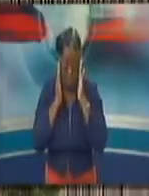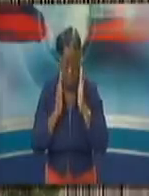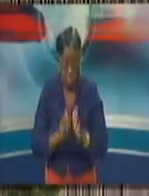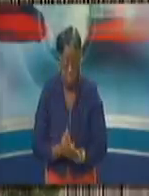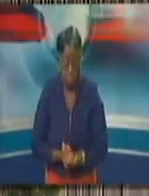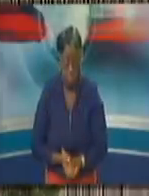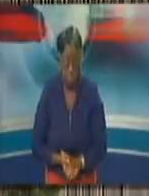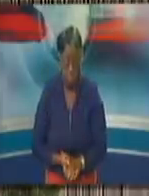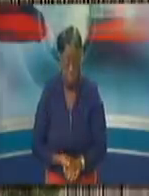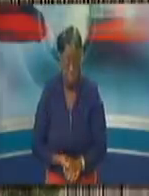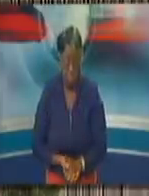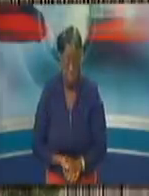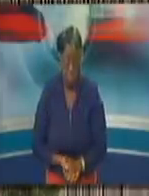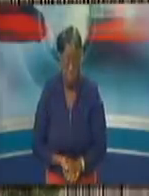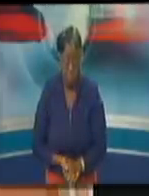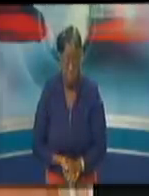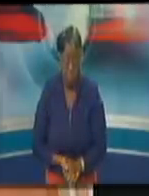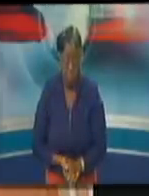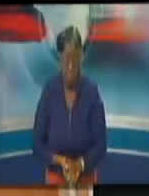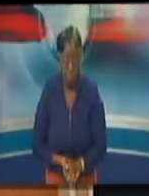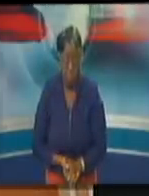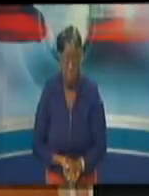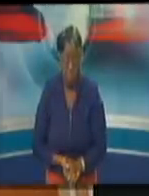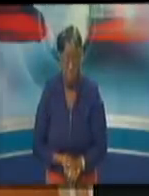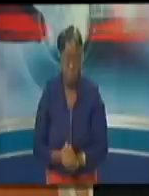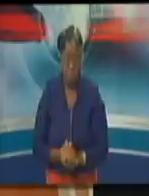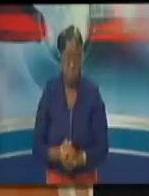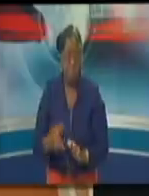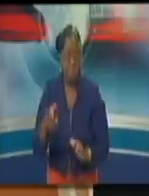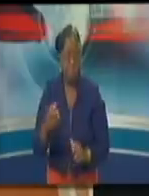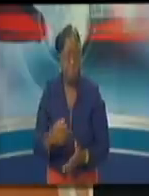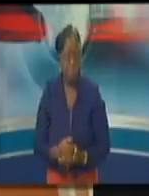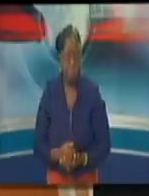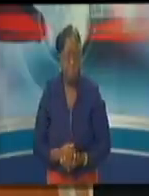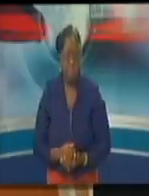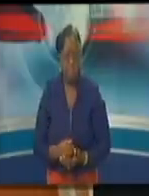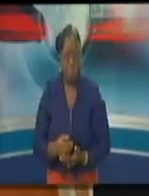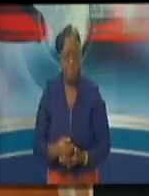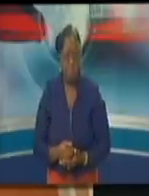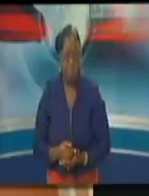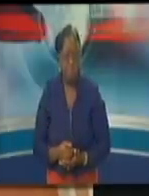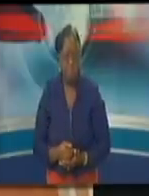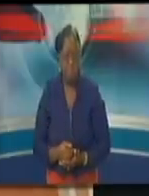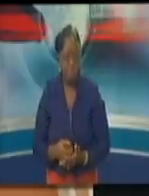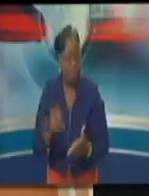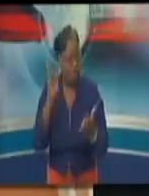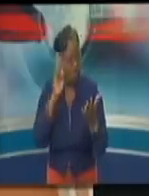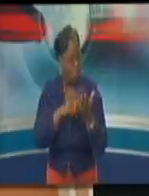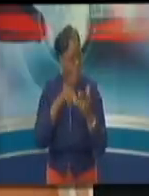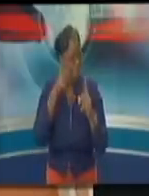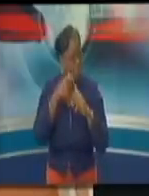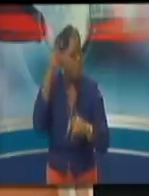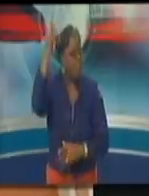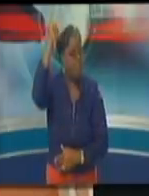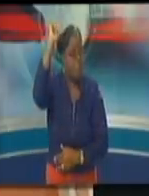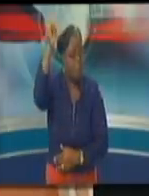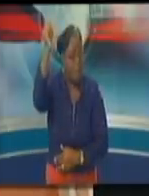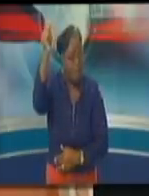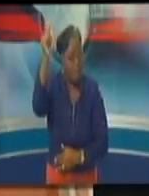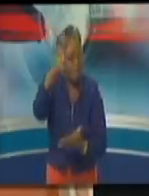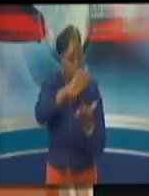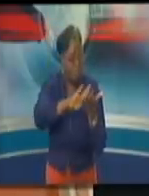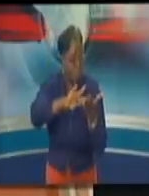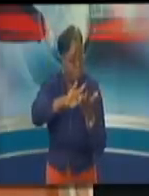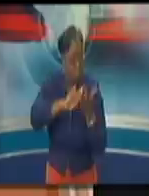Good morning, everyone. We have been receiving reports from most of the pharmacies in Tobago that they are